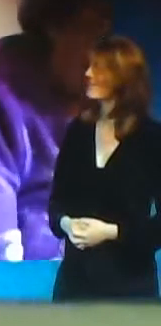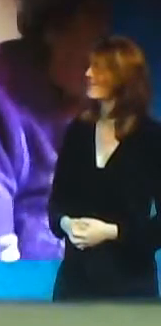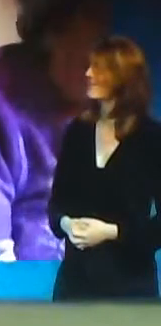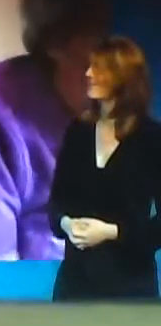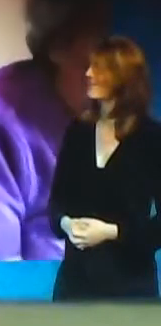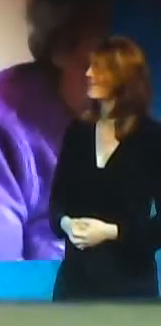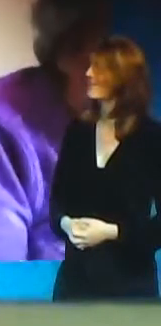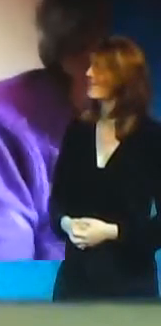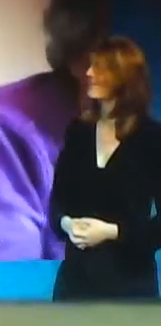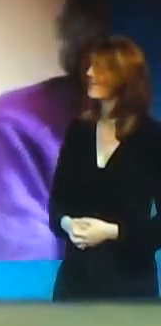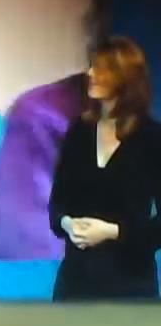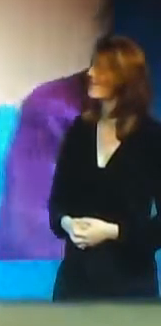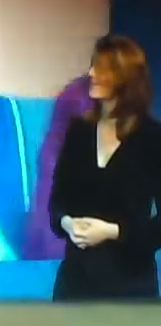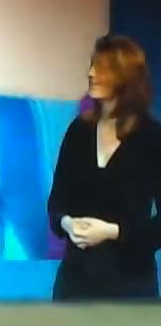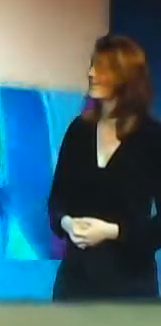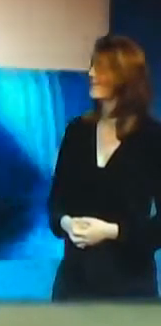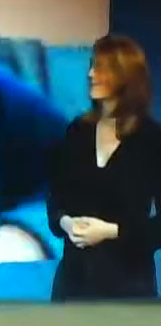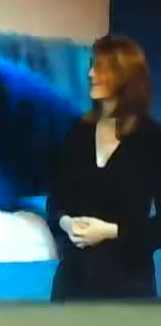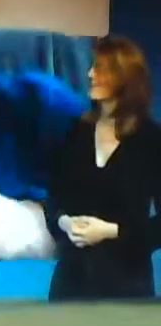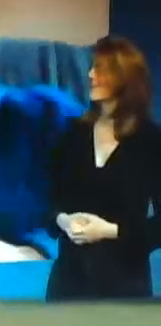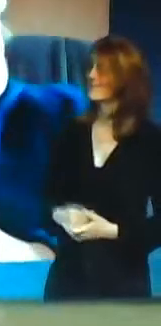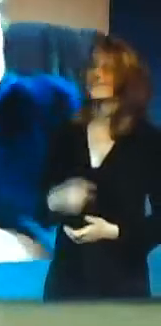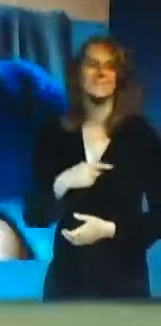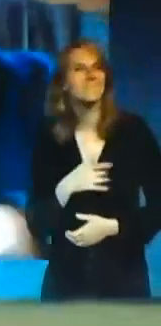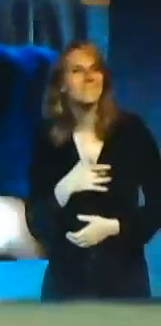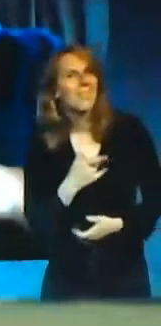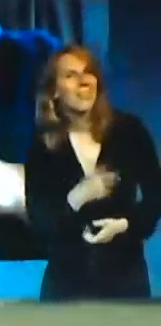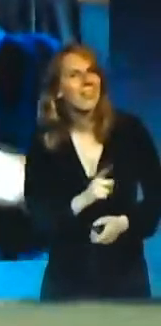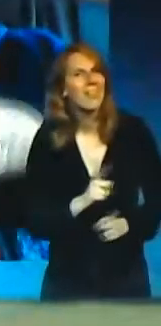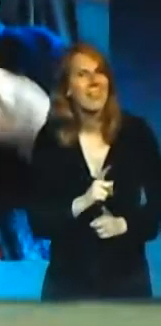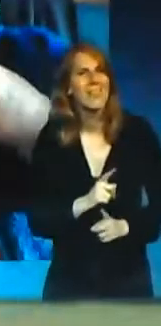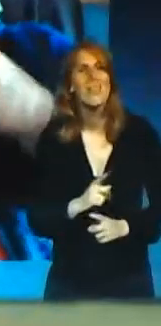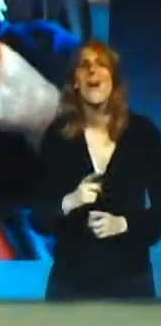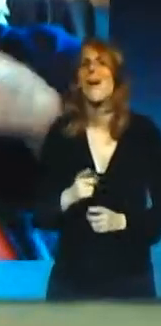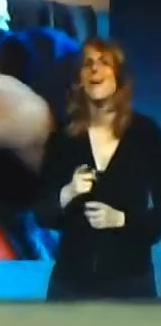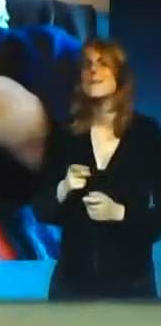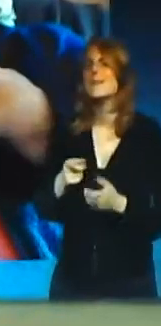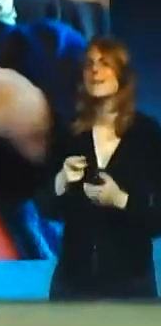How did that one feel, Mum? How did that feel?